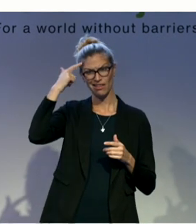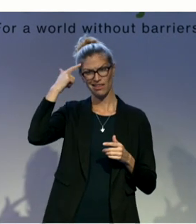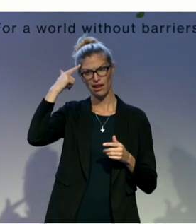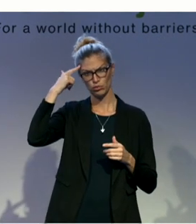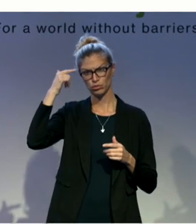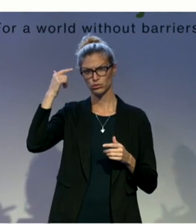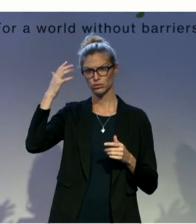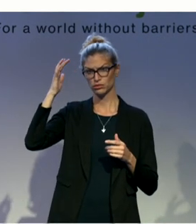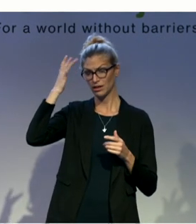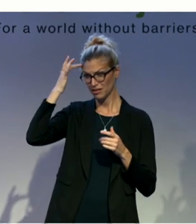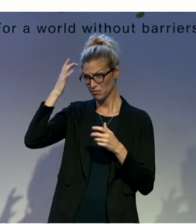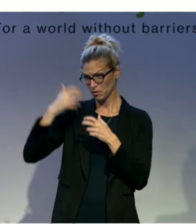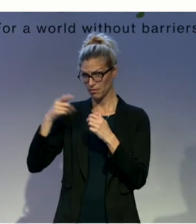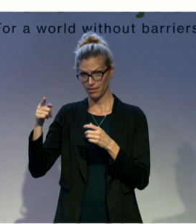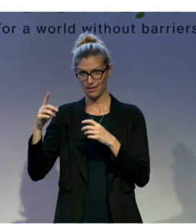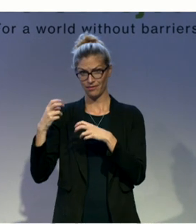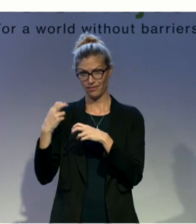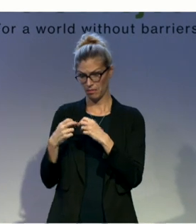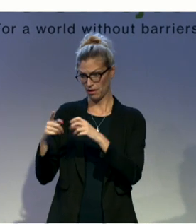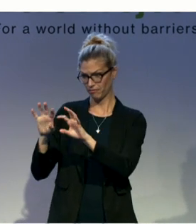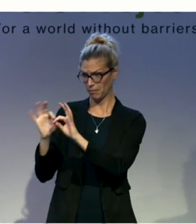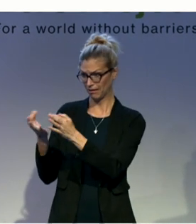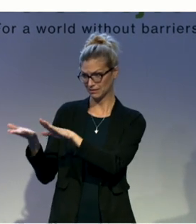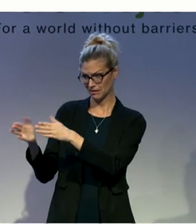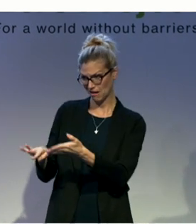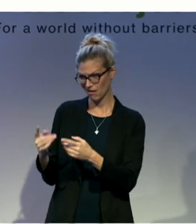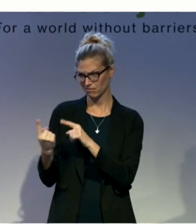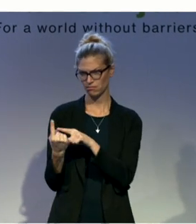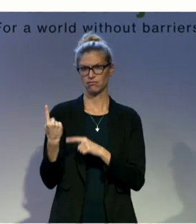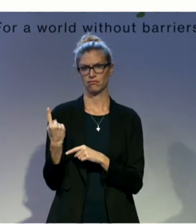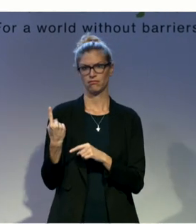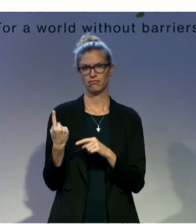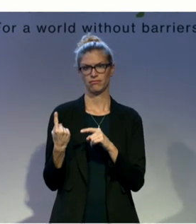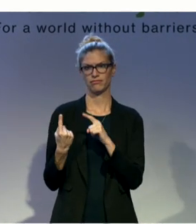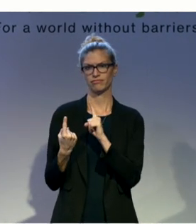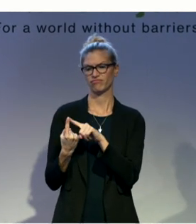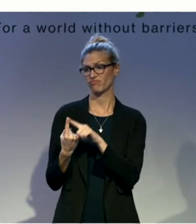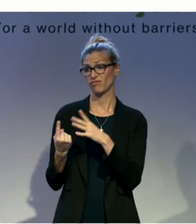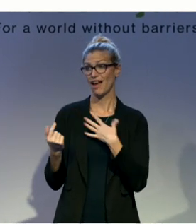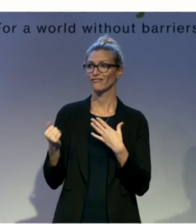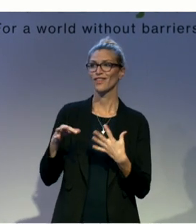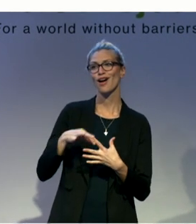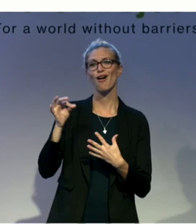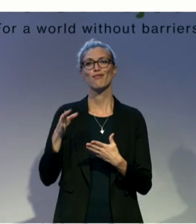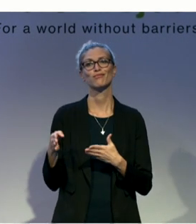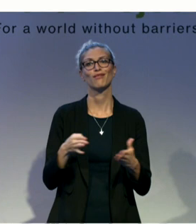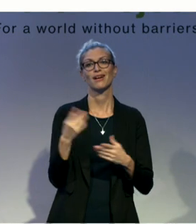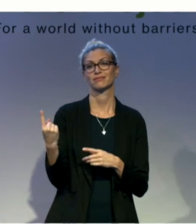without family support or any other chance to stay in the community. Their only way is to end up in